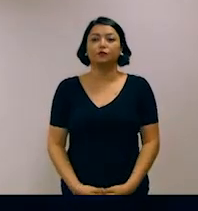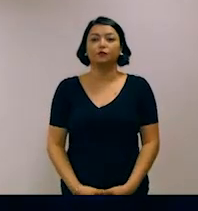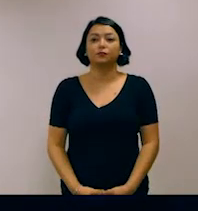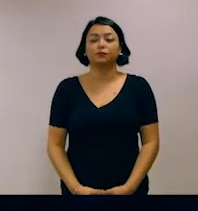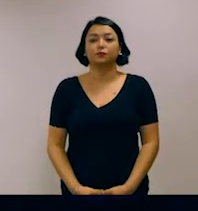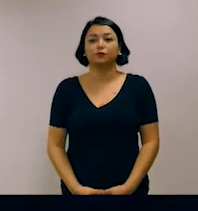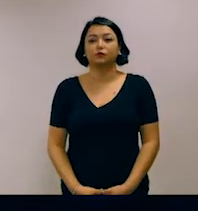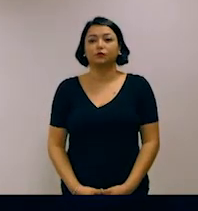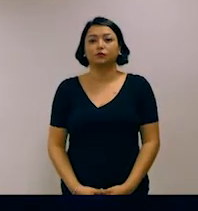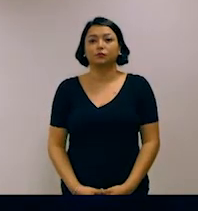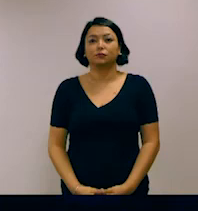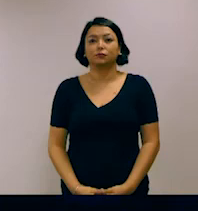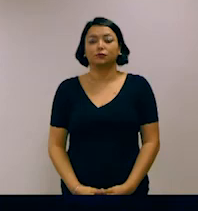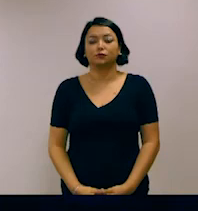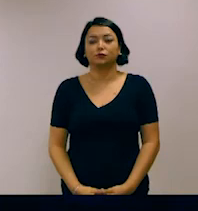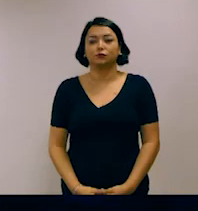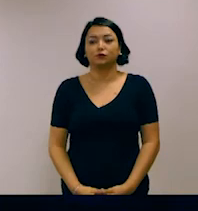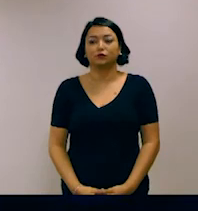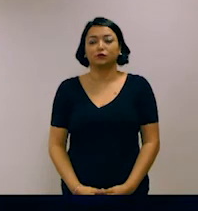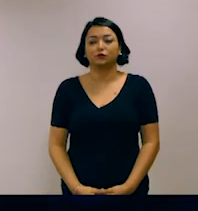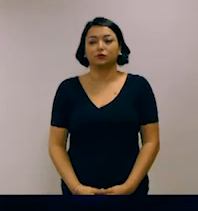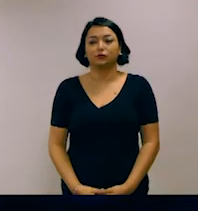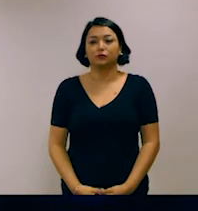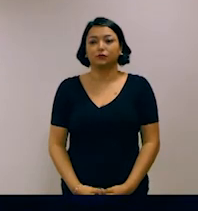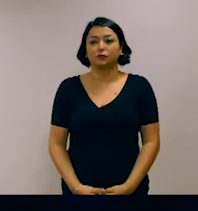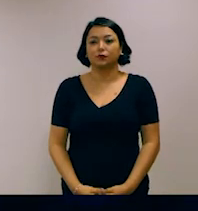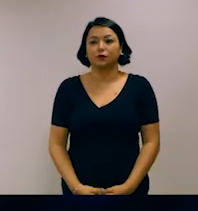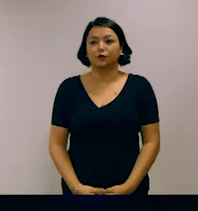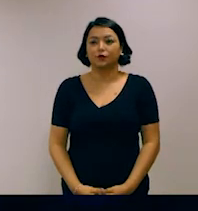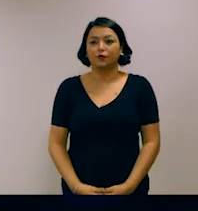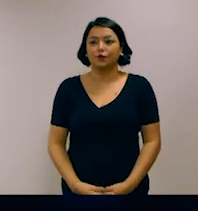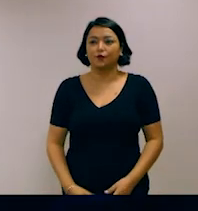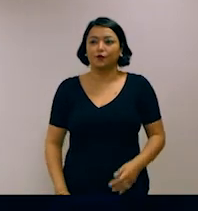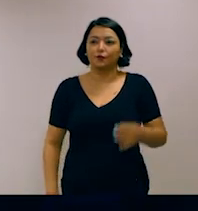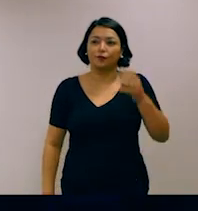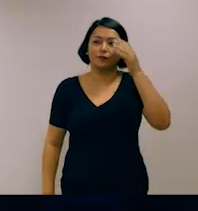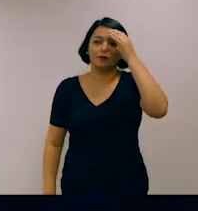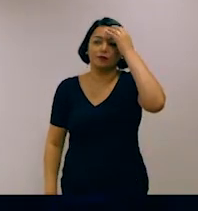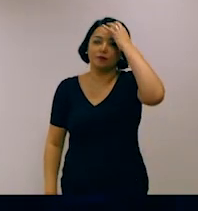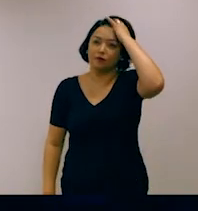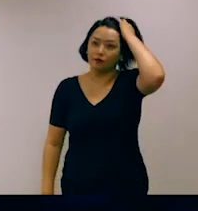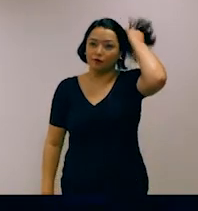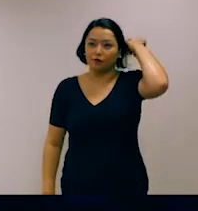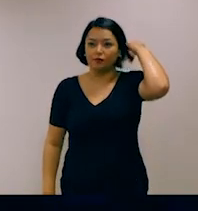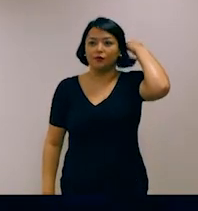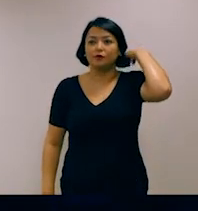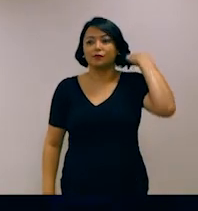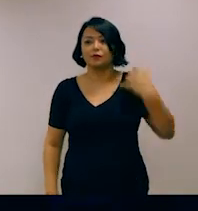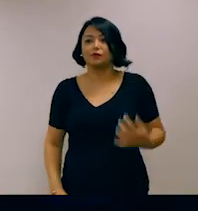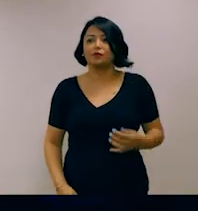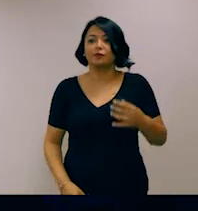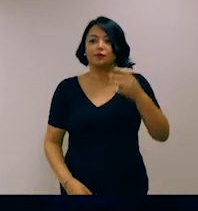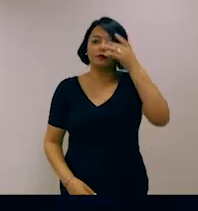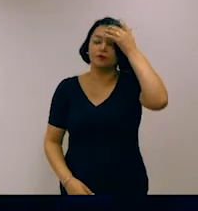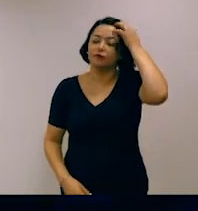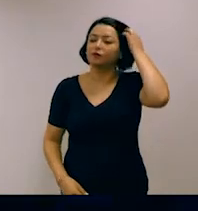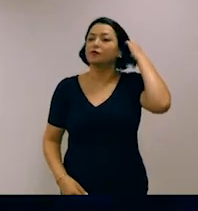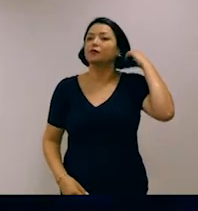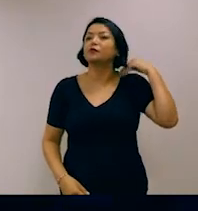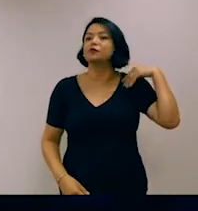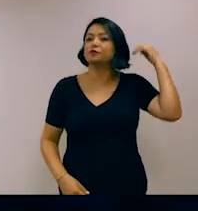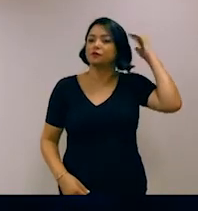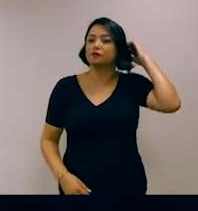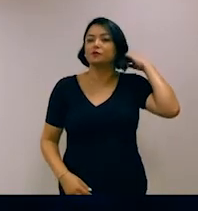developing a database for bidding processes. And so I would like to invite onto the stage Mr. Alexandre Luiz de